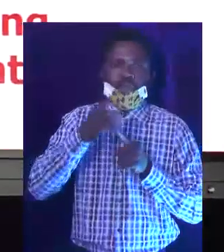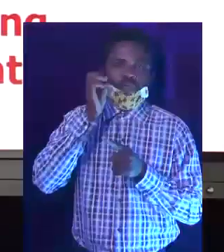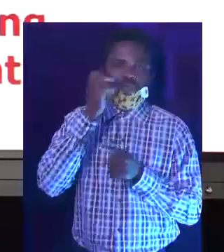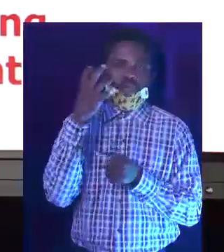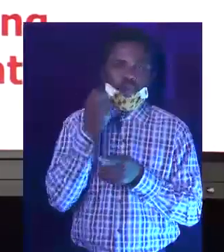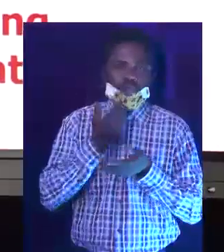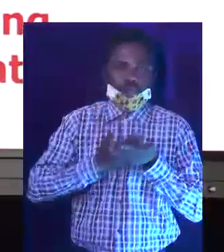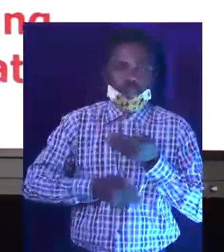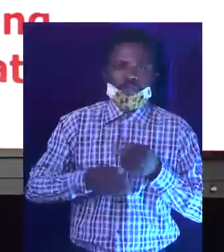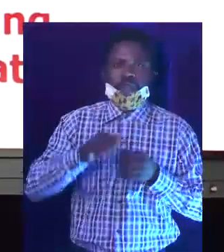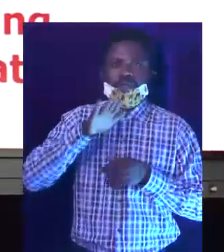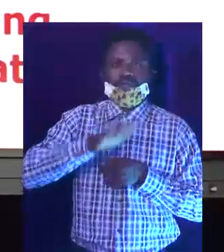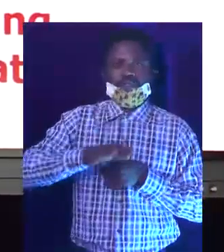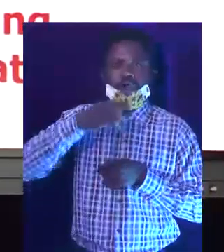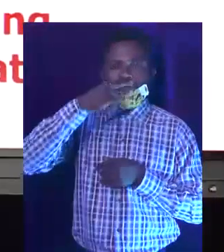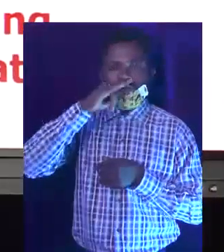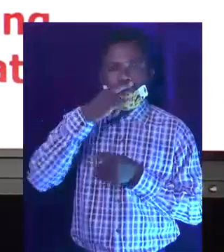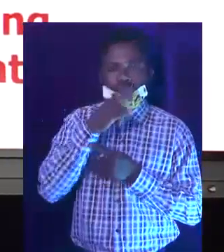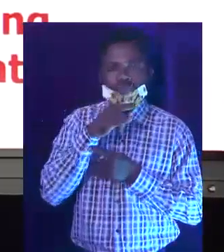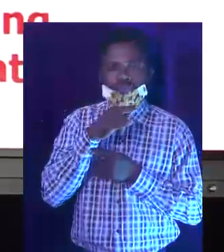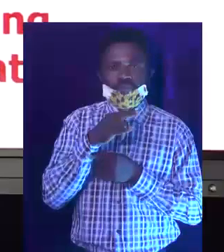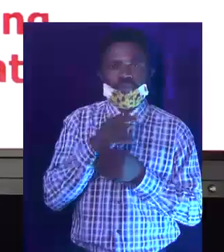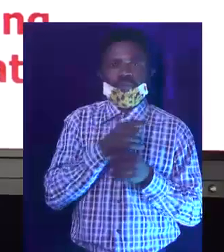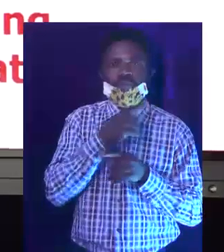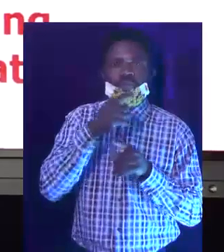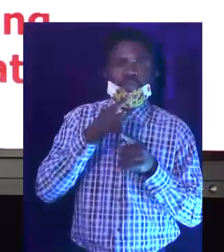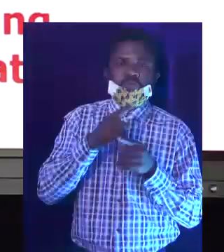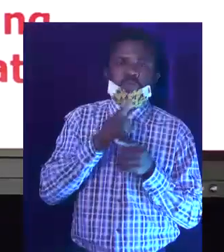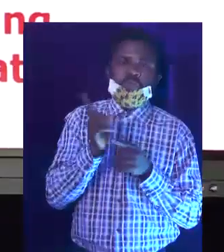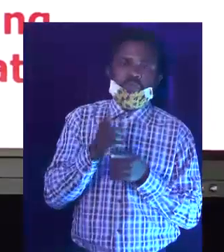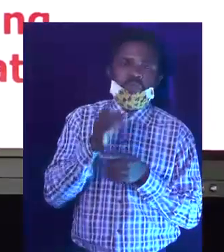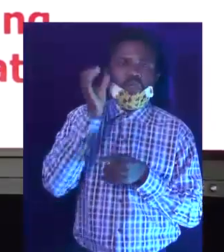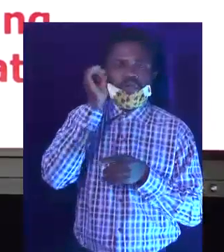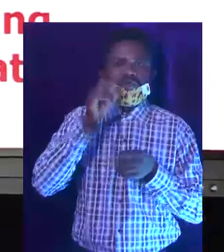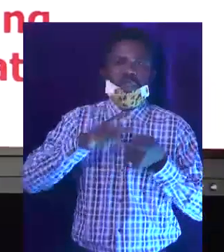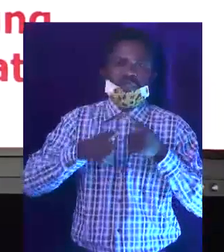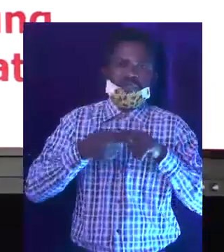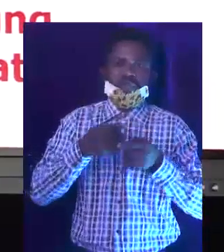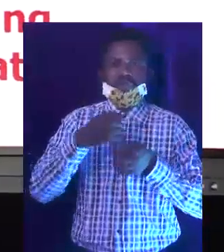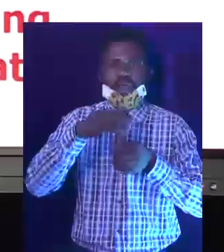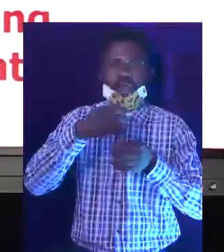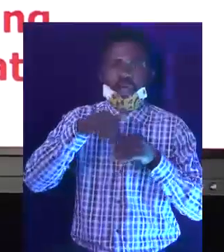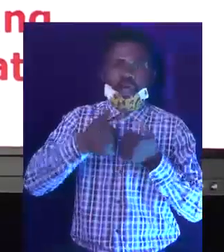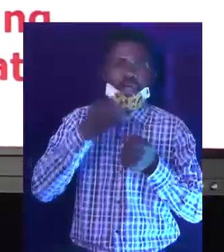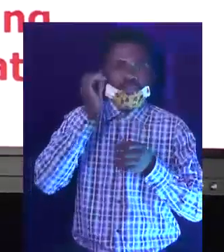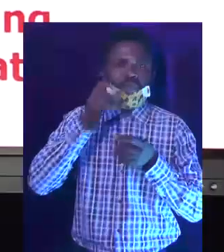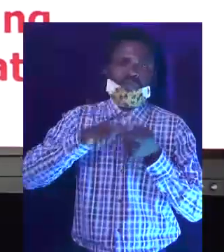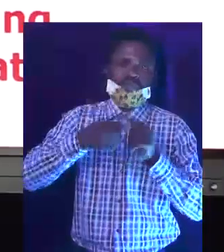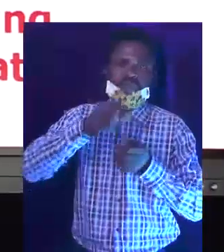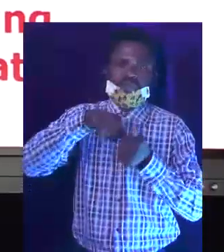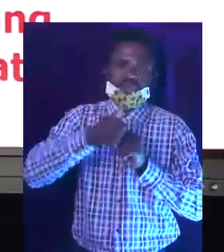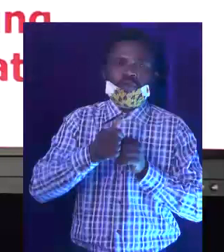when he was born, childhood, where he spent his childhood, how he spent his